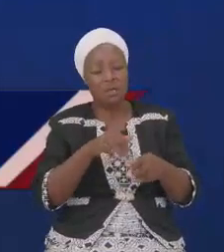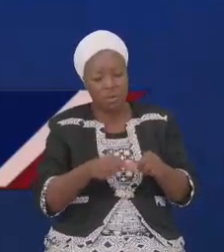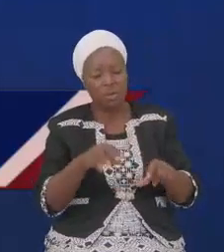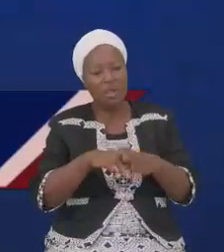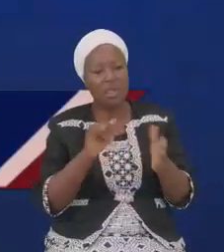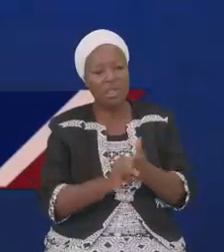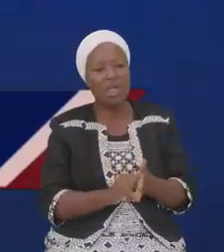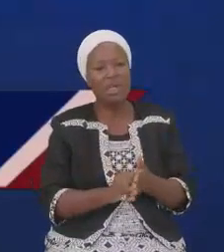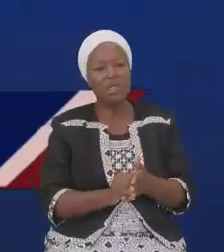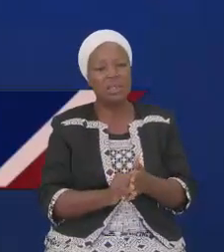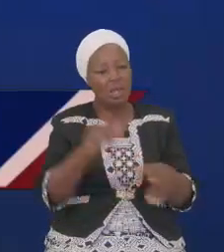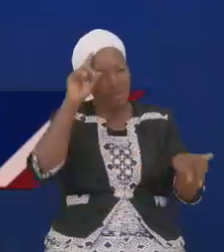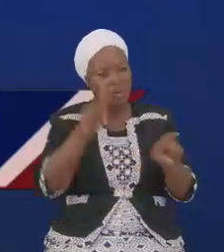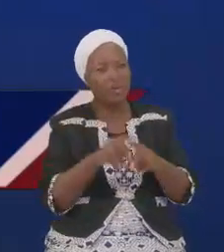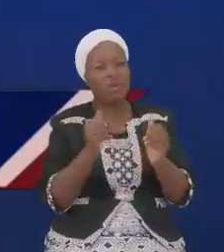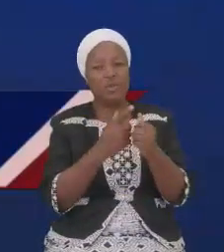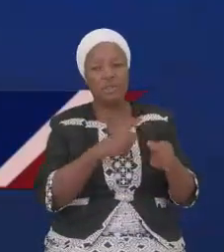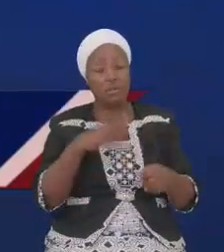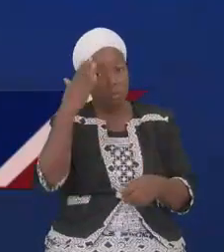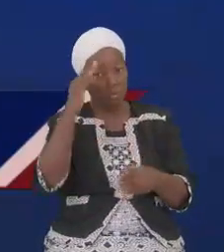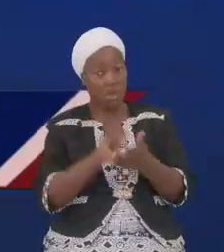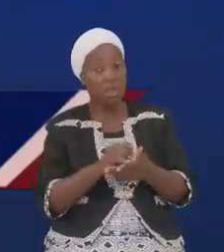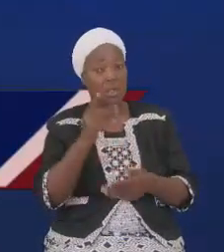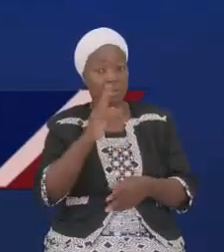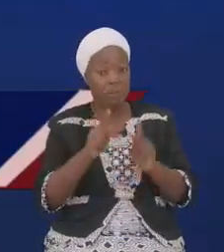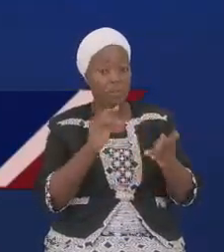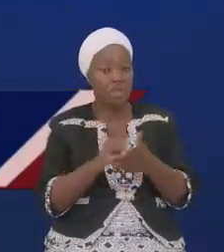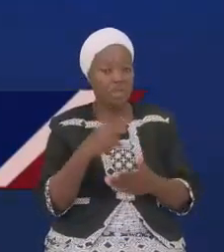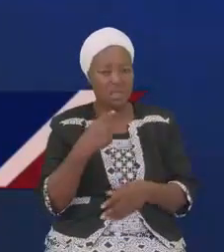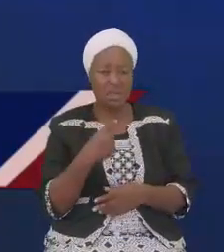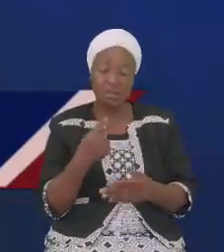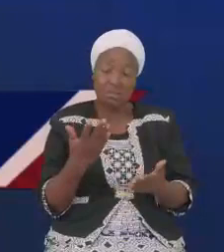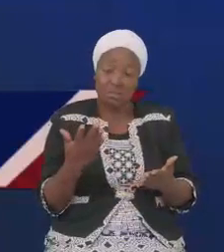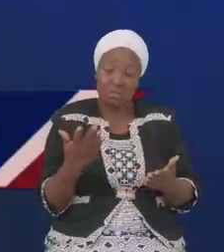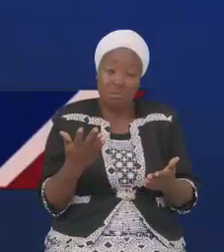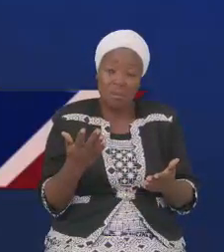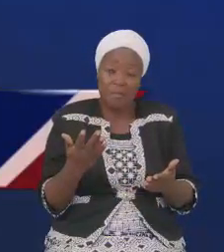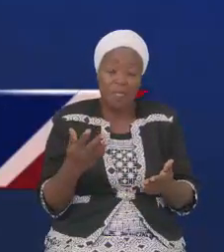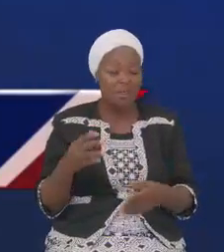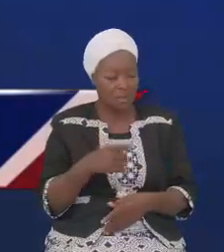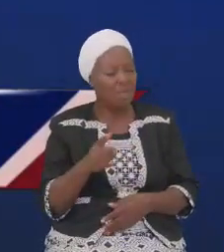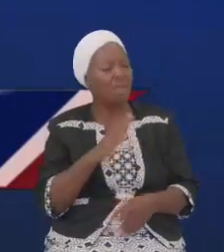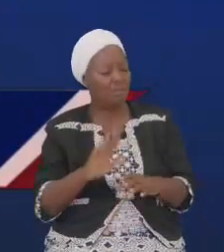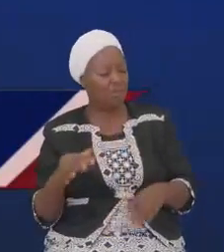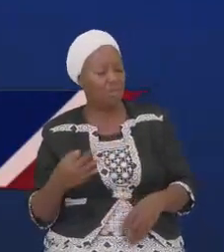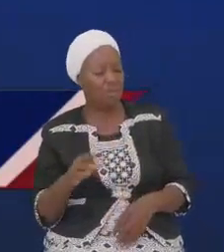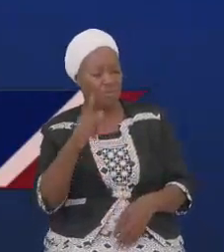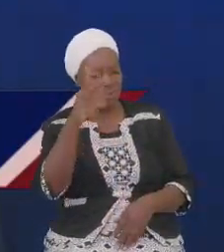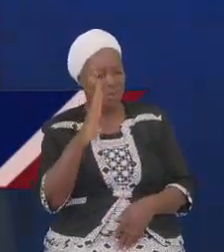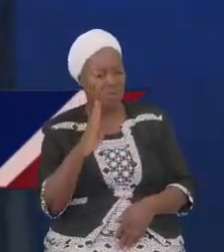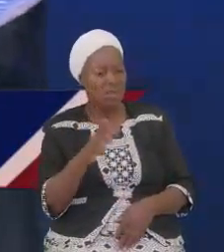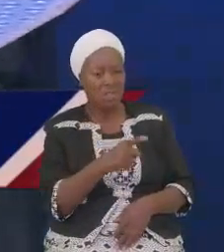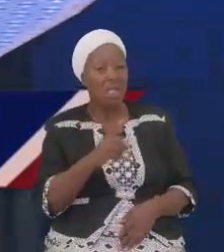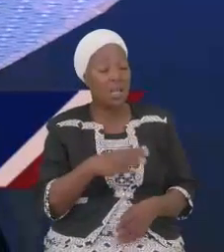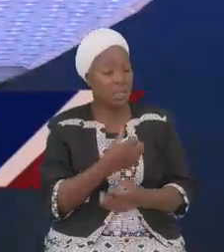covenant with the Lord. But you know, there are people who say, the children of God, they are